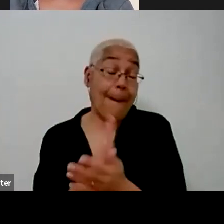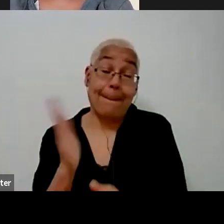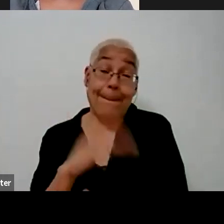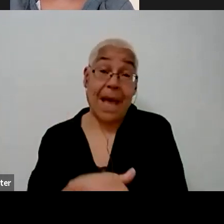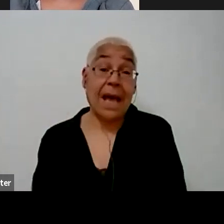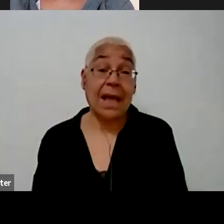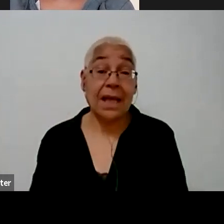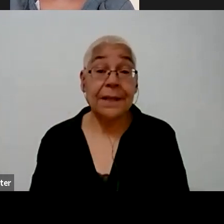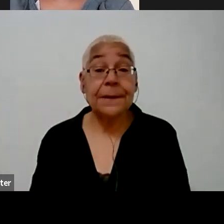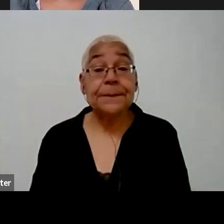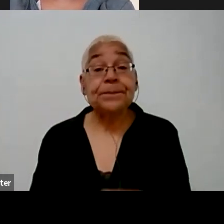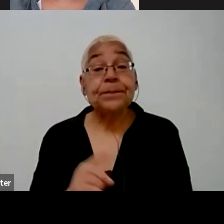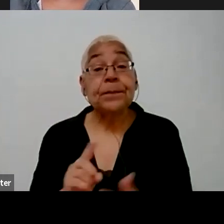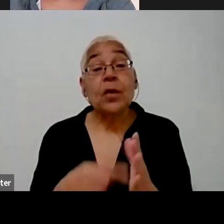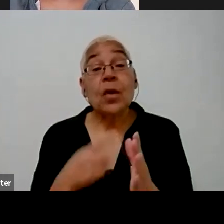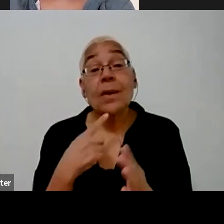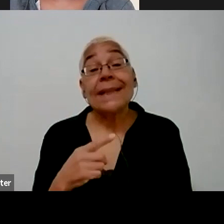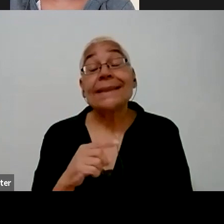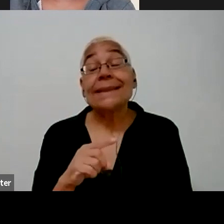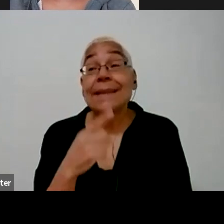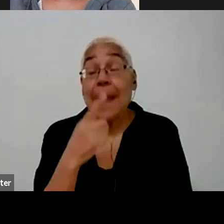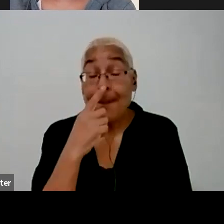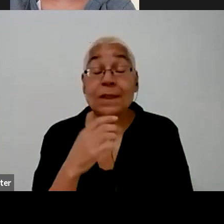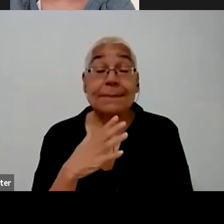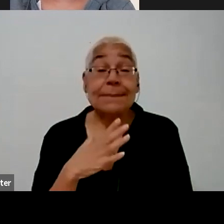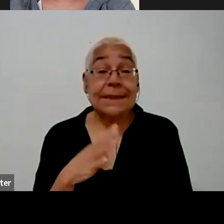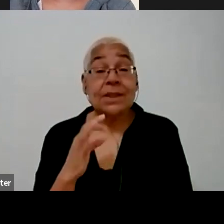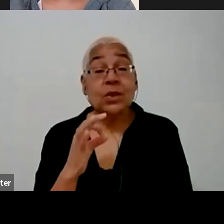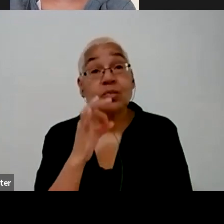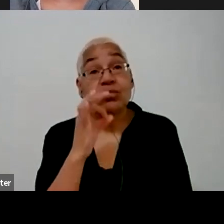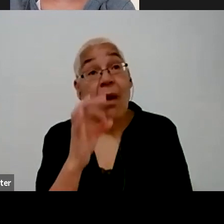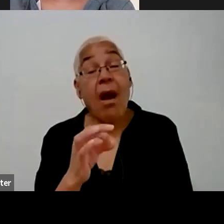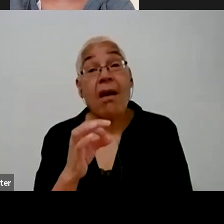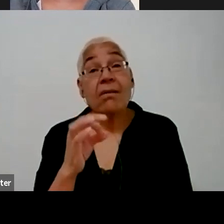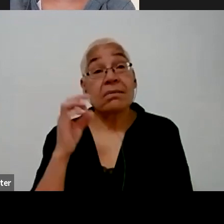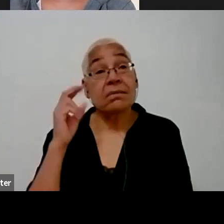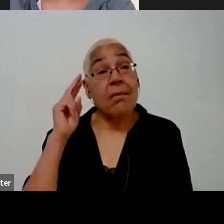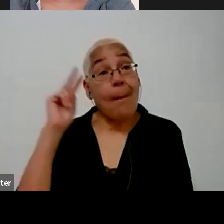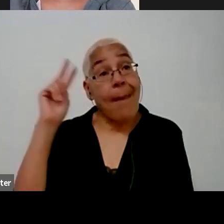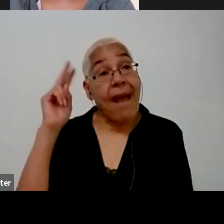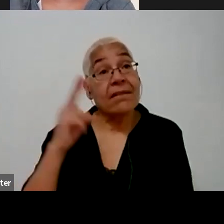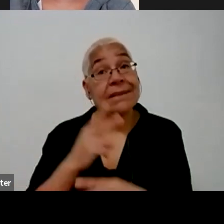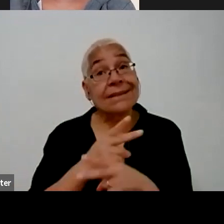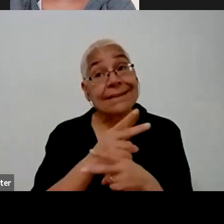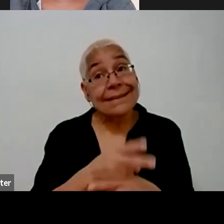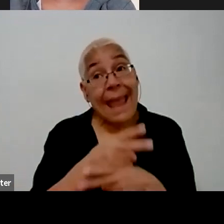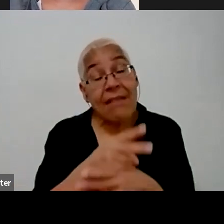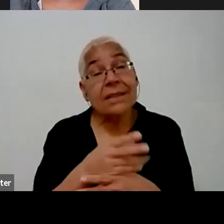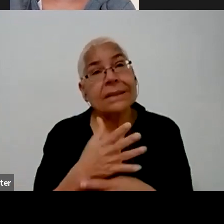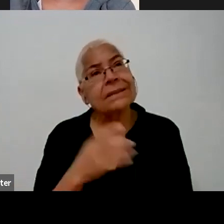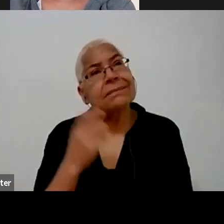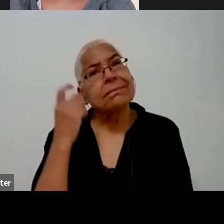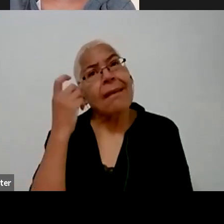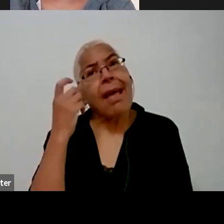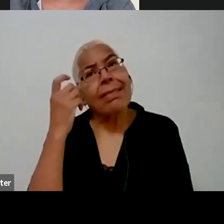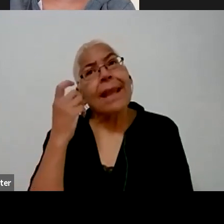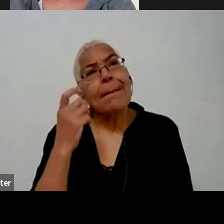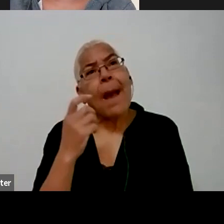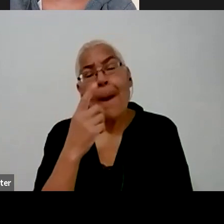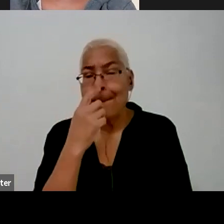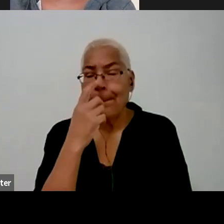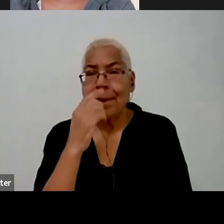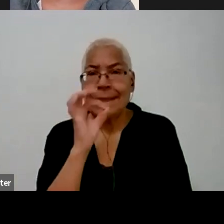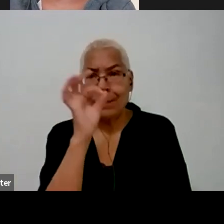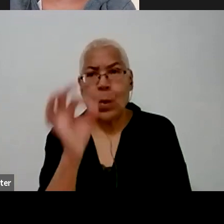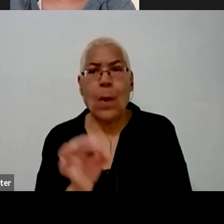yeah, maybe we have to ask parent carers just to take time to think, yeah. And